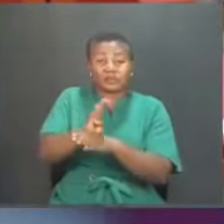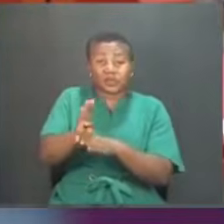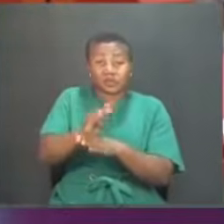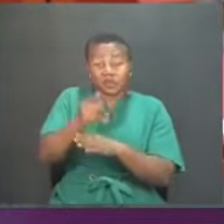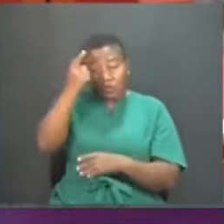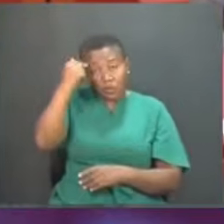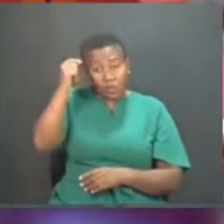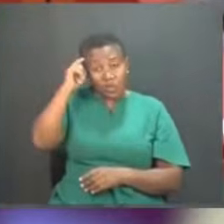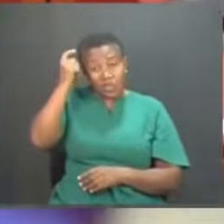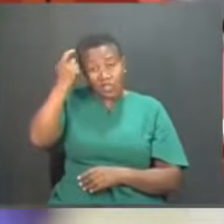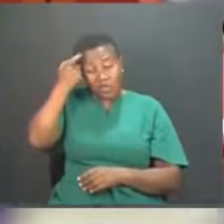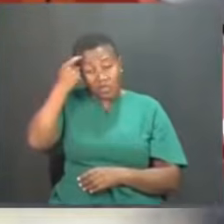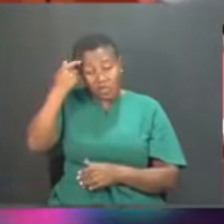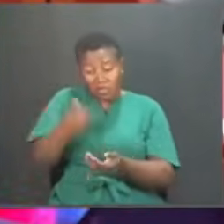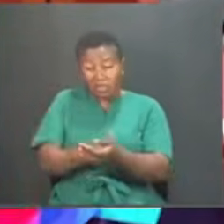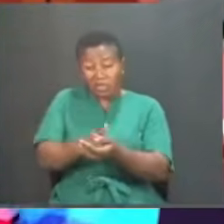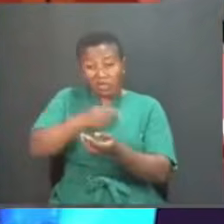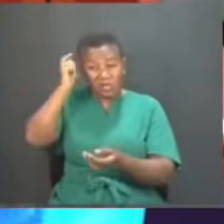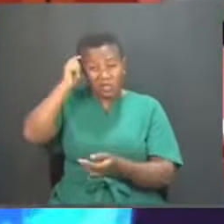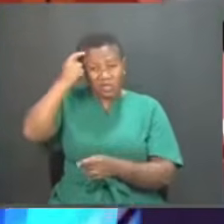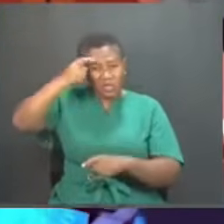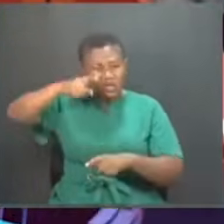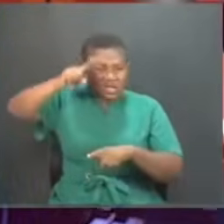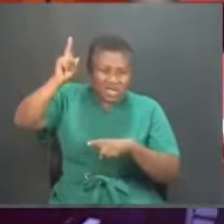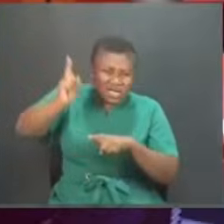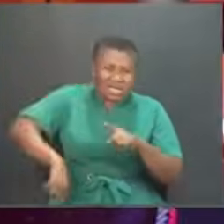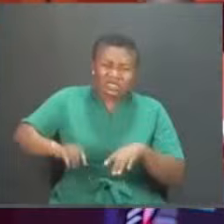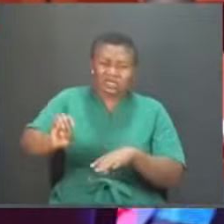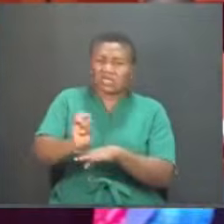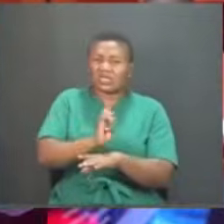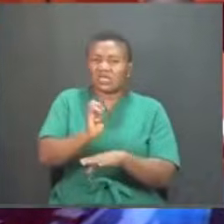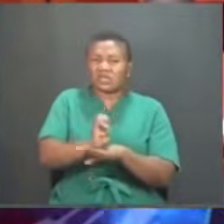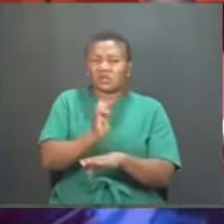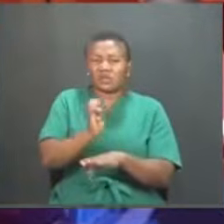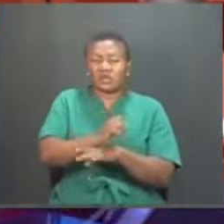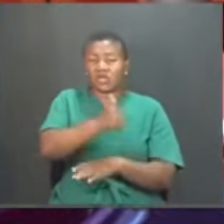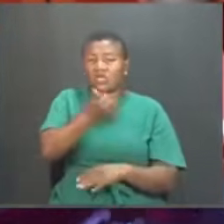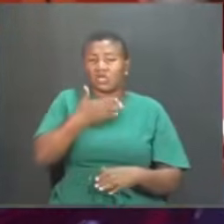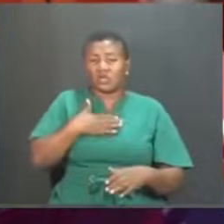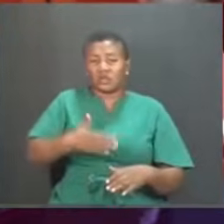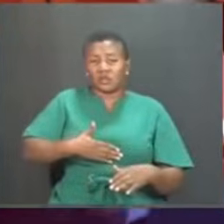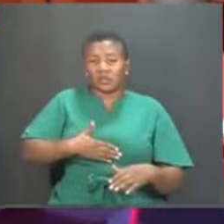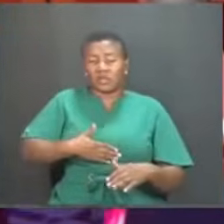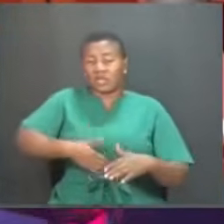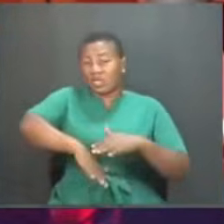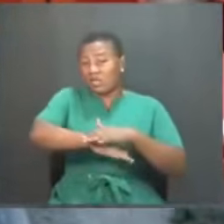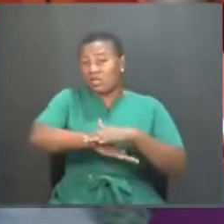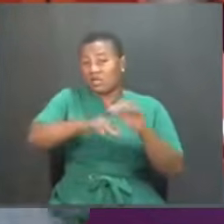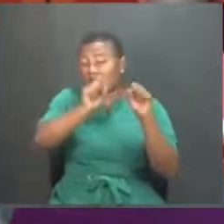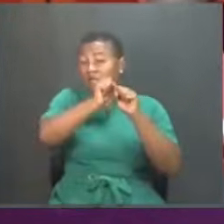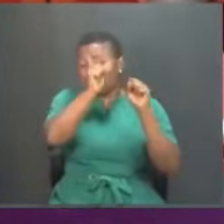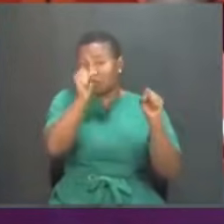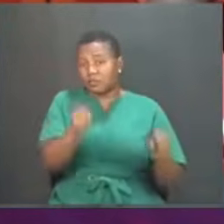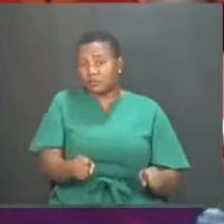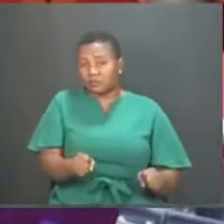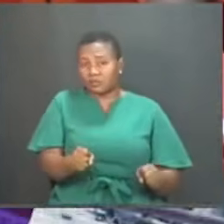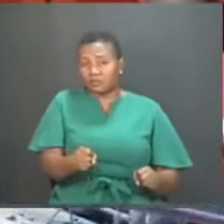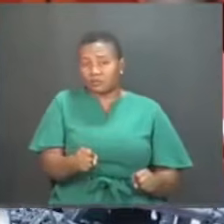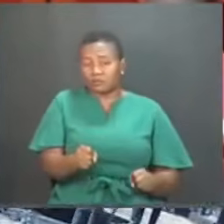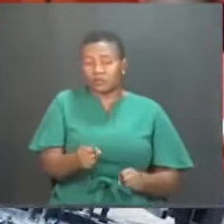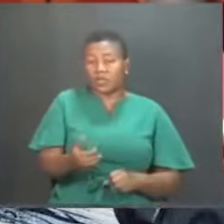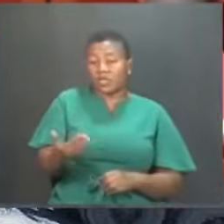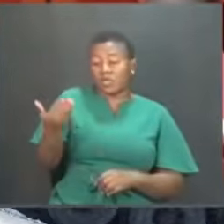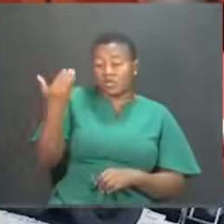cannot and can never employ everybody under the system. Mr. Speaker, I know that during the last